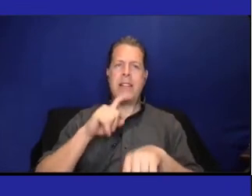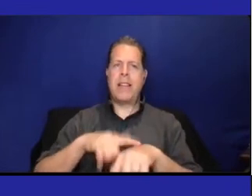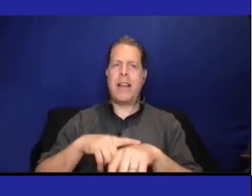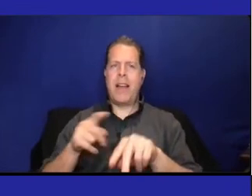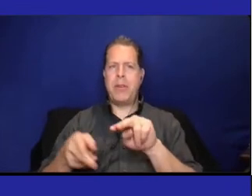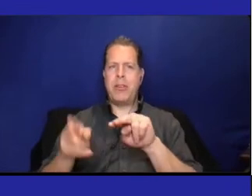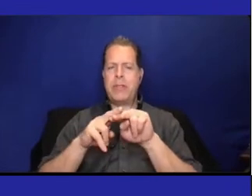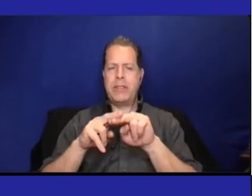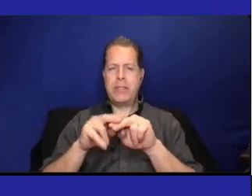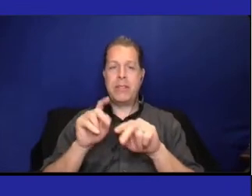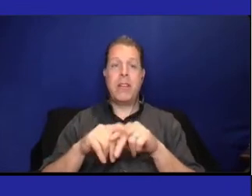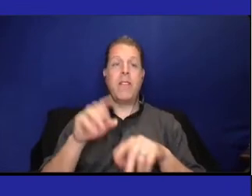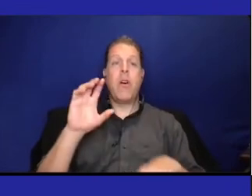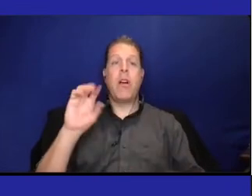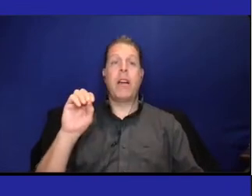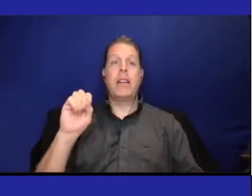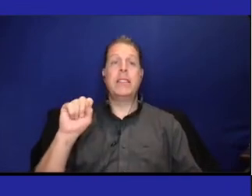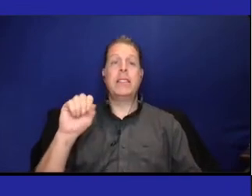For Consigli, the builder,